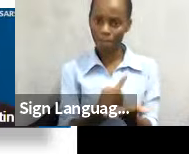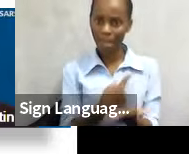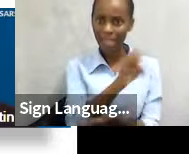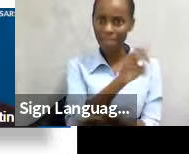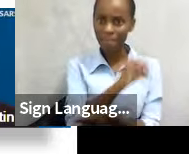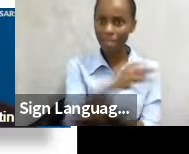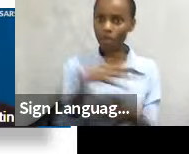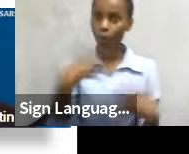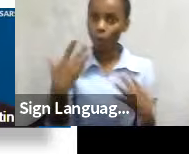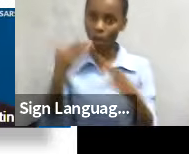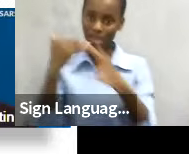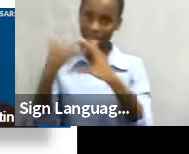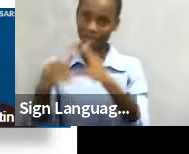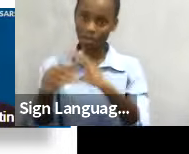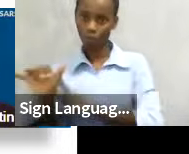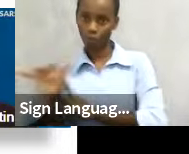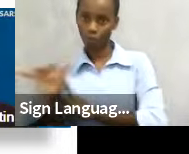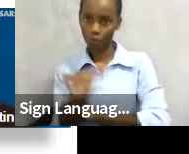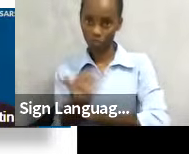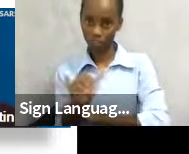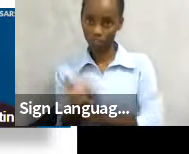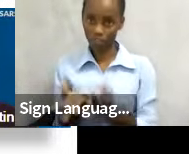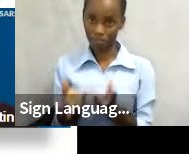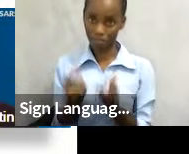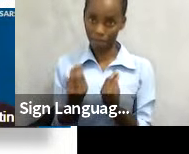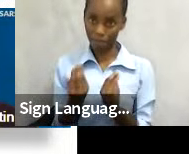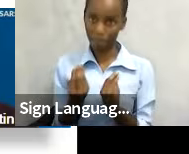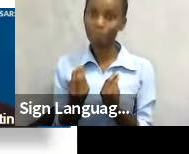instantly receive confirmation of your tax number.